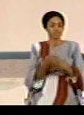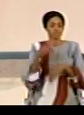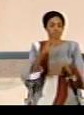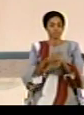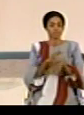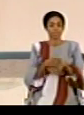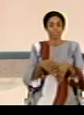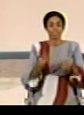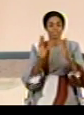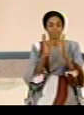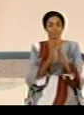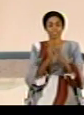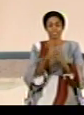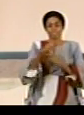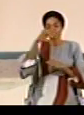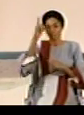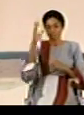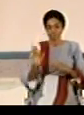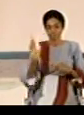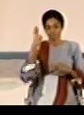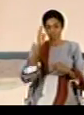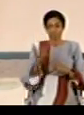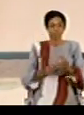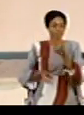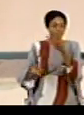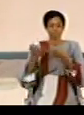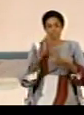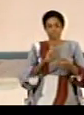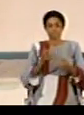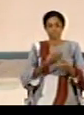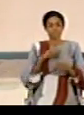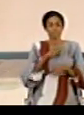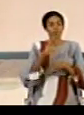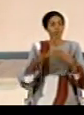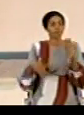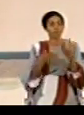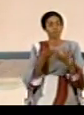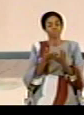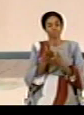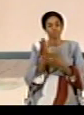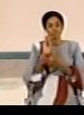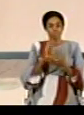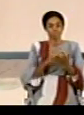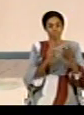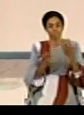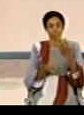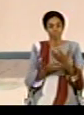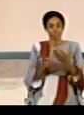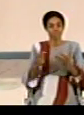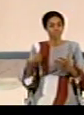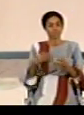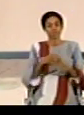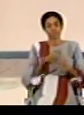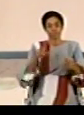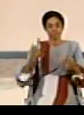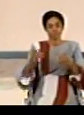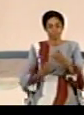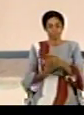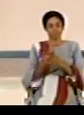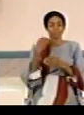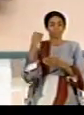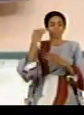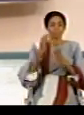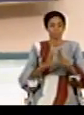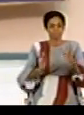the Lord will visit us not only tomorrow or through to the end of the program. Miracle. It will be getting higher and greater and